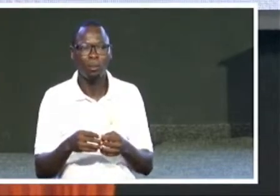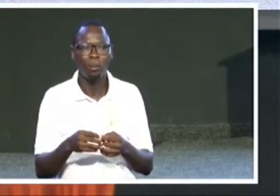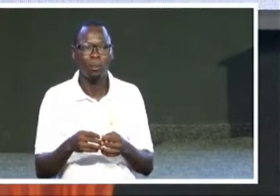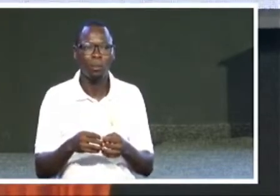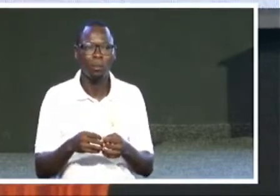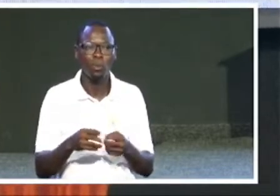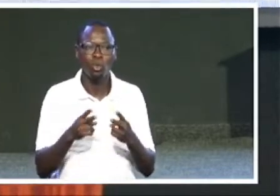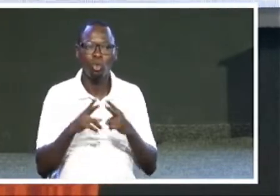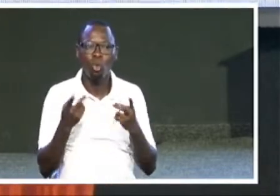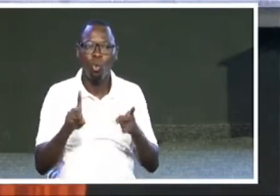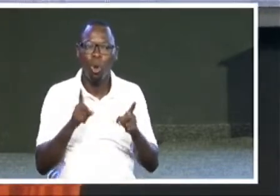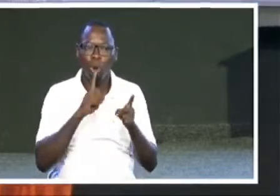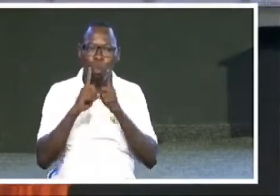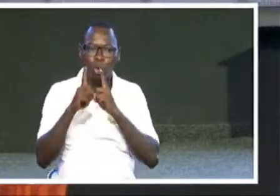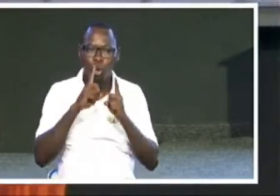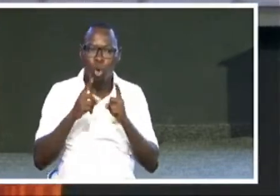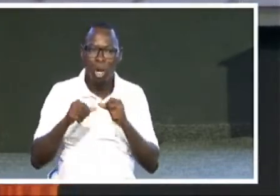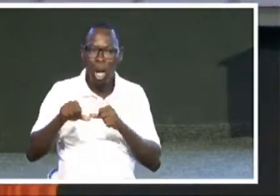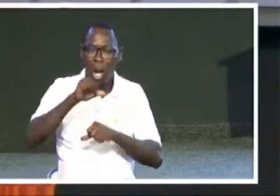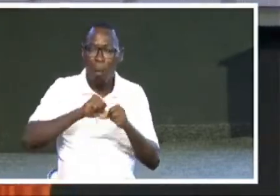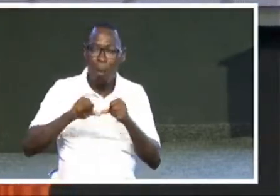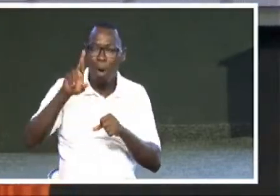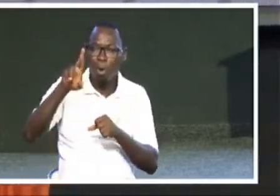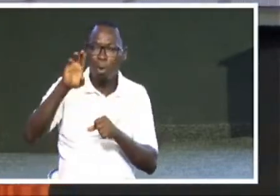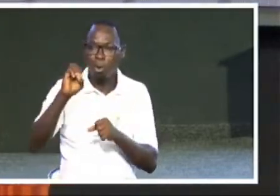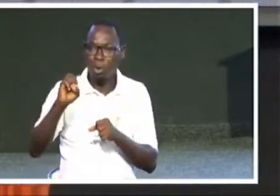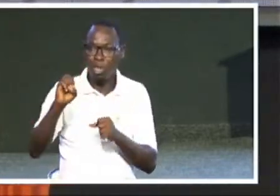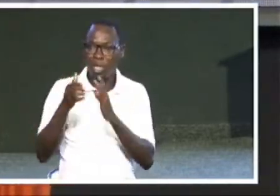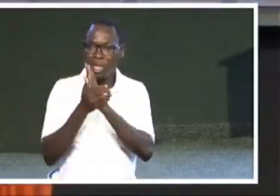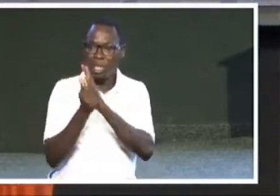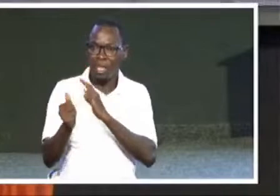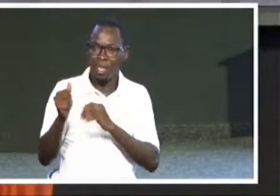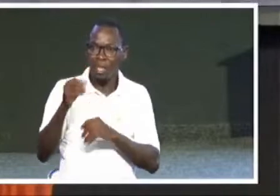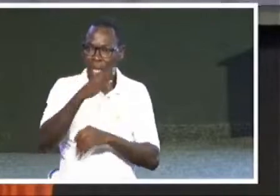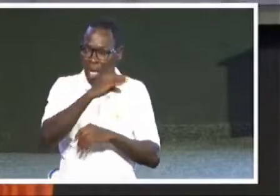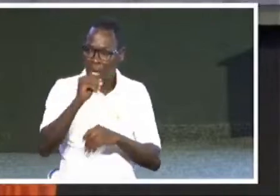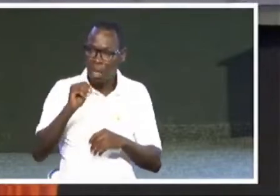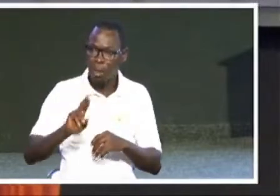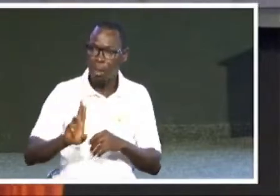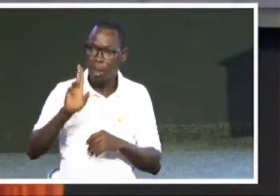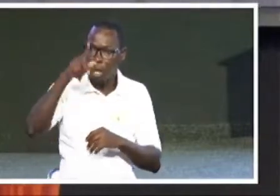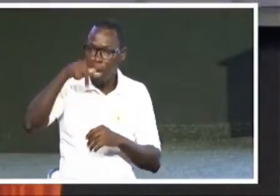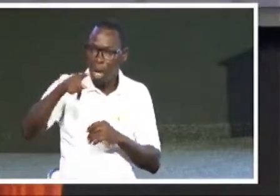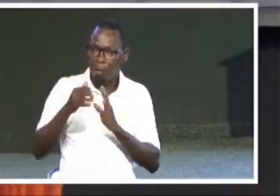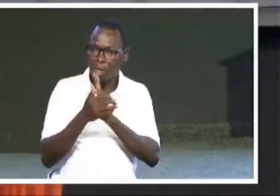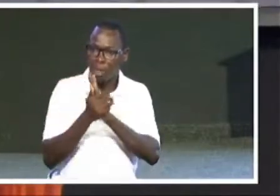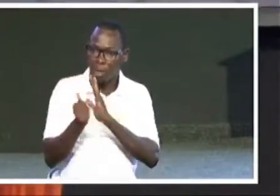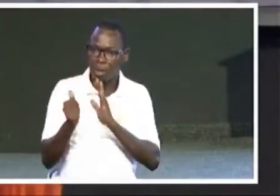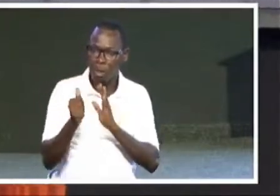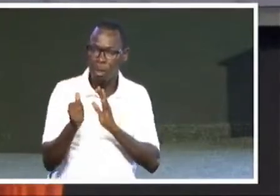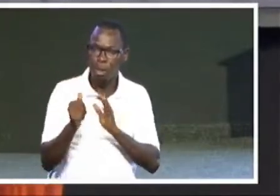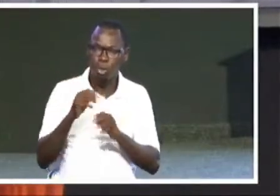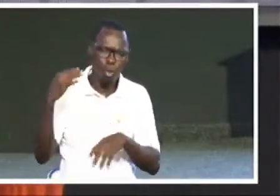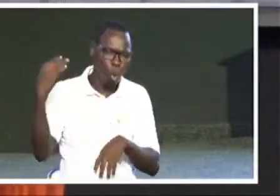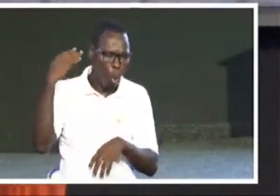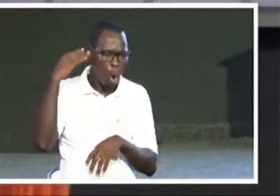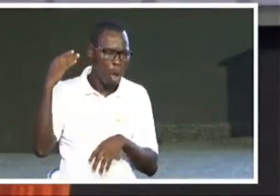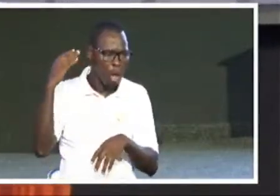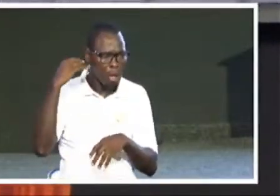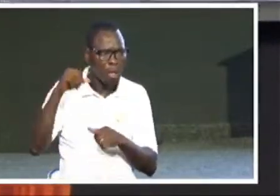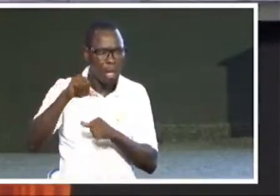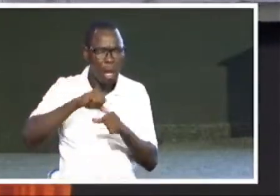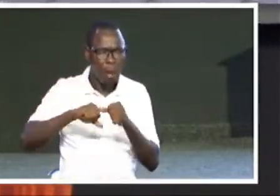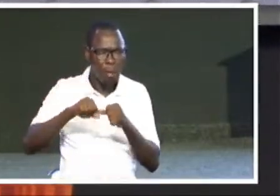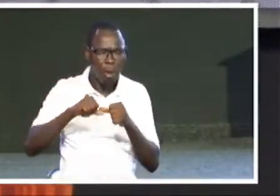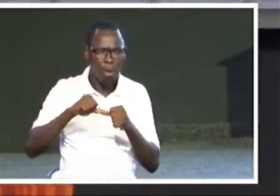So when we talk about reskilling and upskilling, I already mentioned that we did things. You all heard about e-levy,